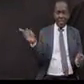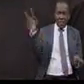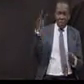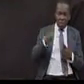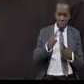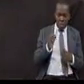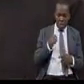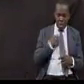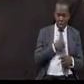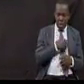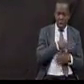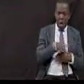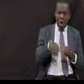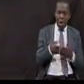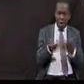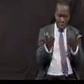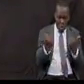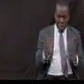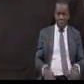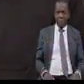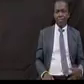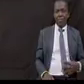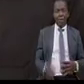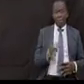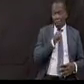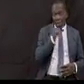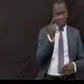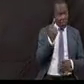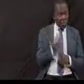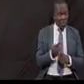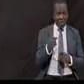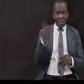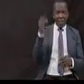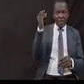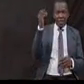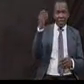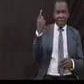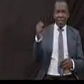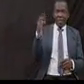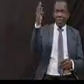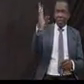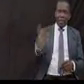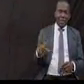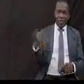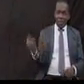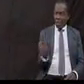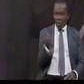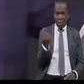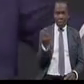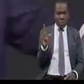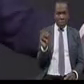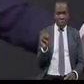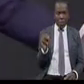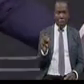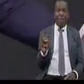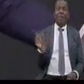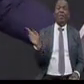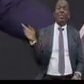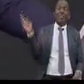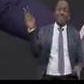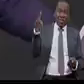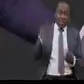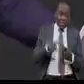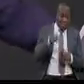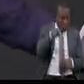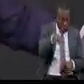It's not just me alone. They say, well, God has brought him until he comes. No, you and I. You and